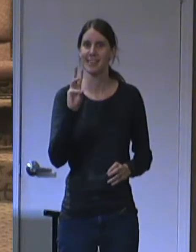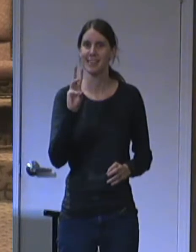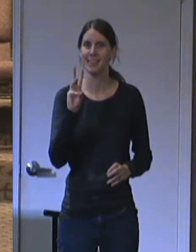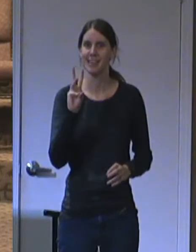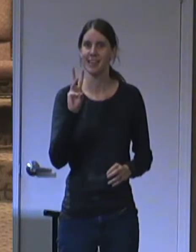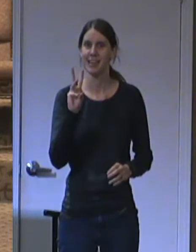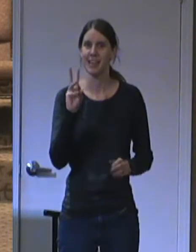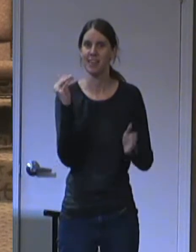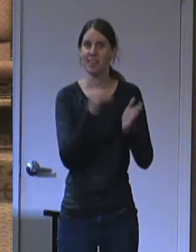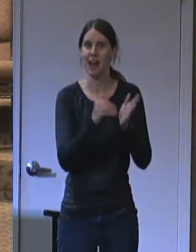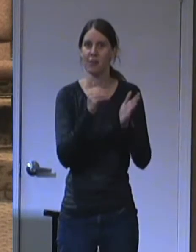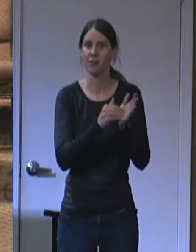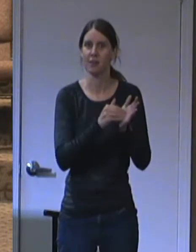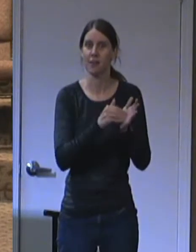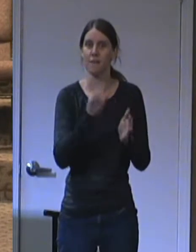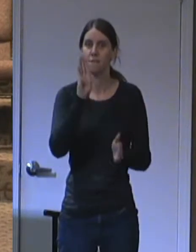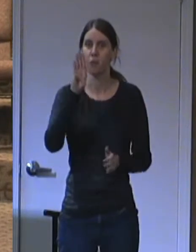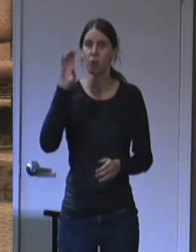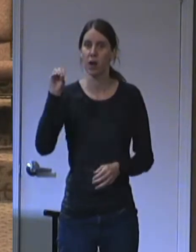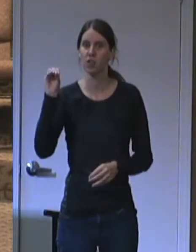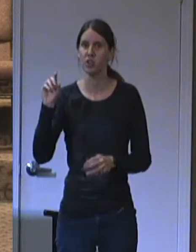86,400 seconds today.